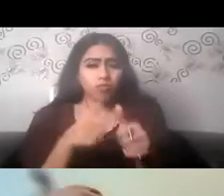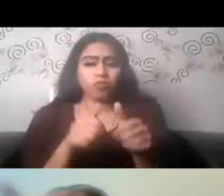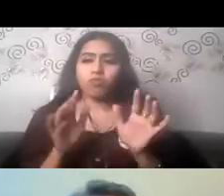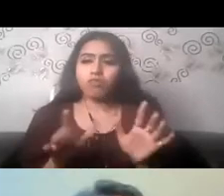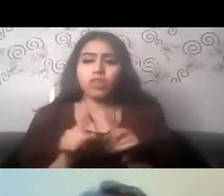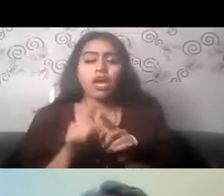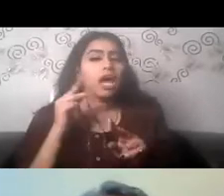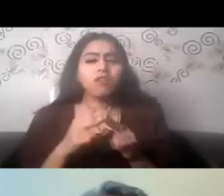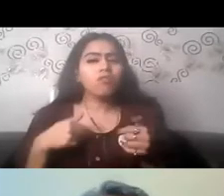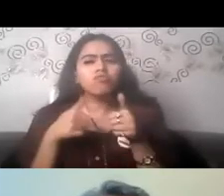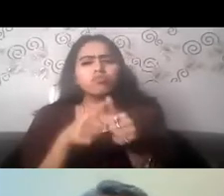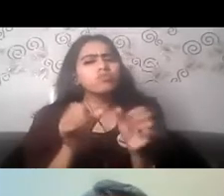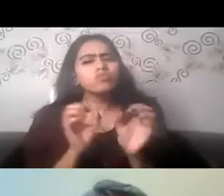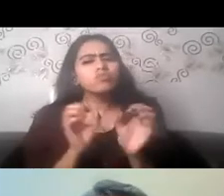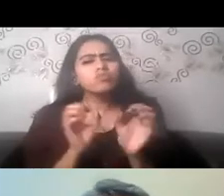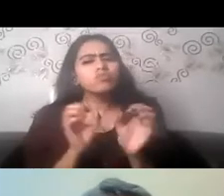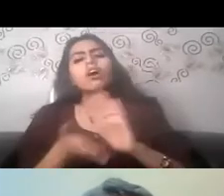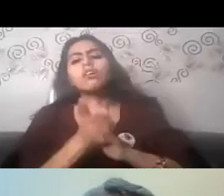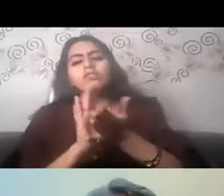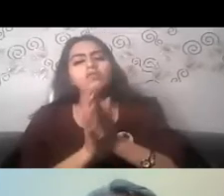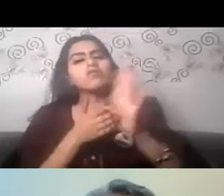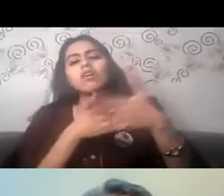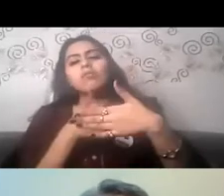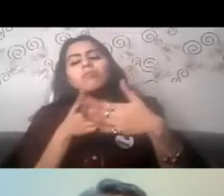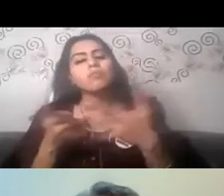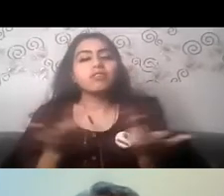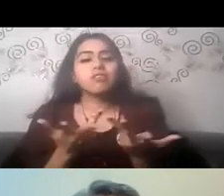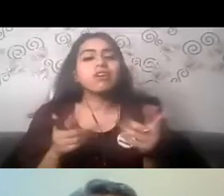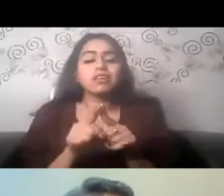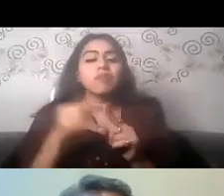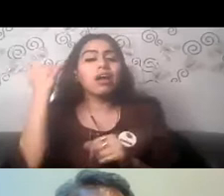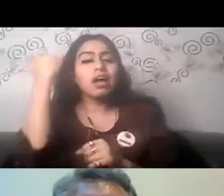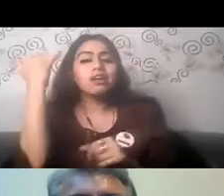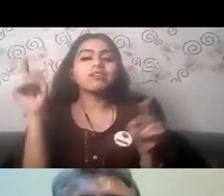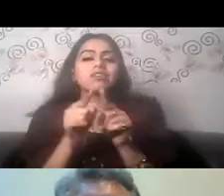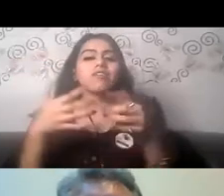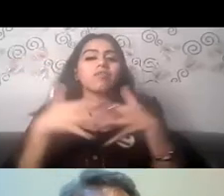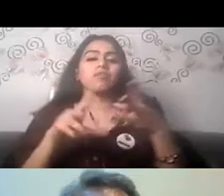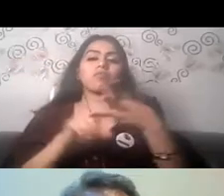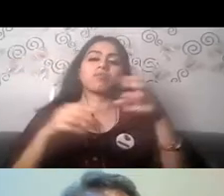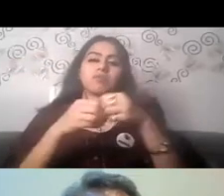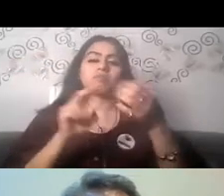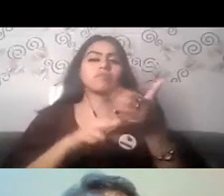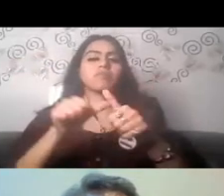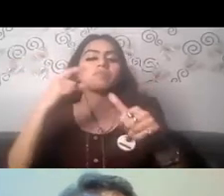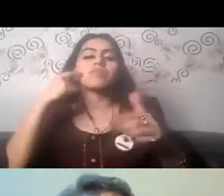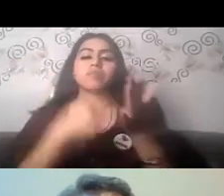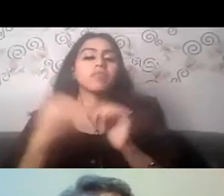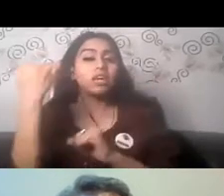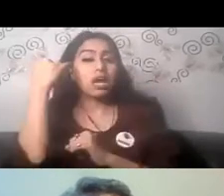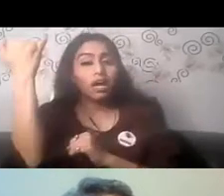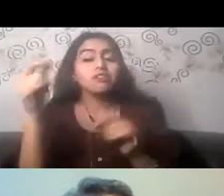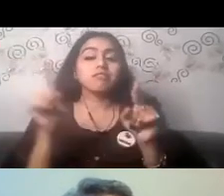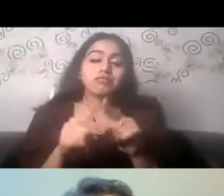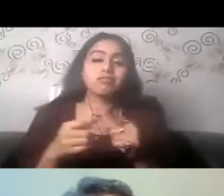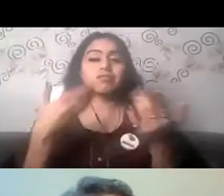don't follow, then what are the challenges that follow? The idea of this webinar is to come up with ideas which make it